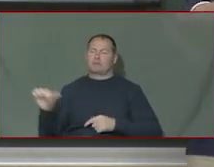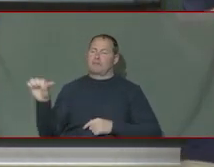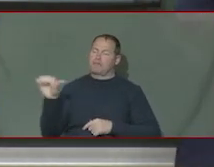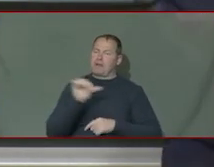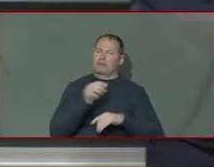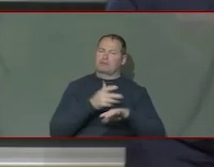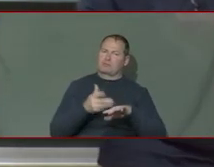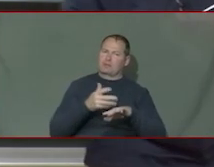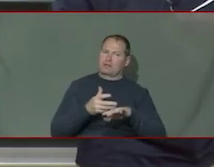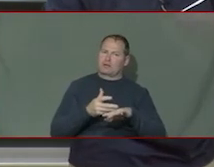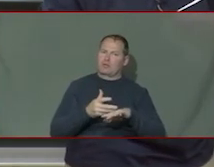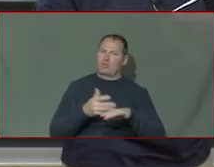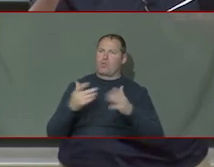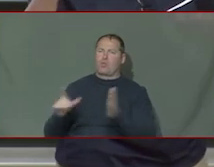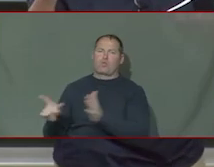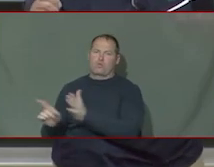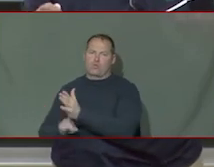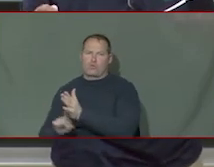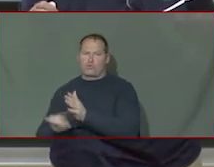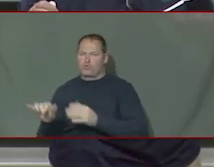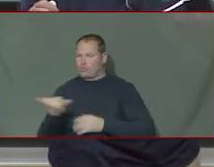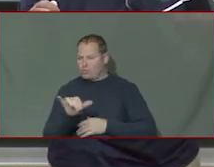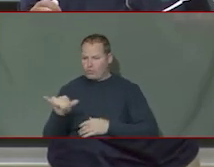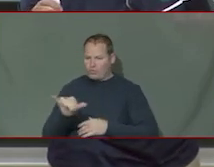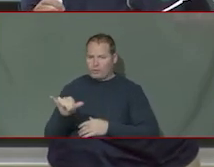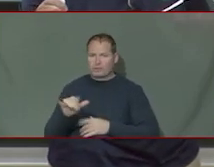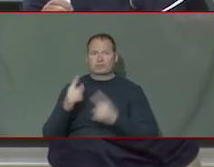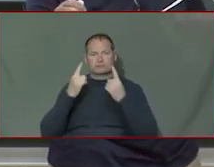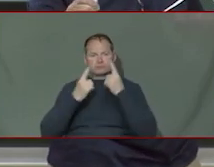blood and what ends up in the urine. People, will you do that?